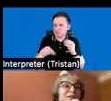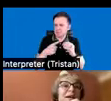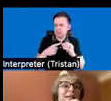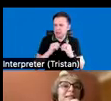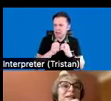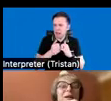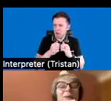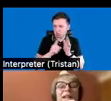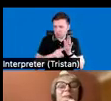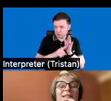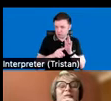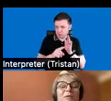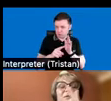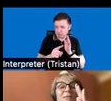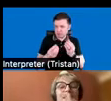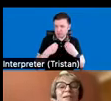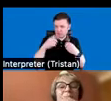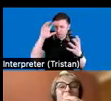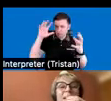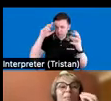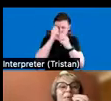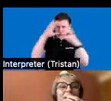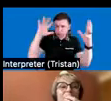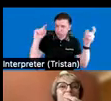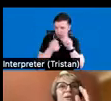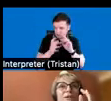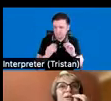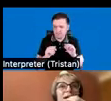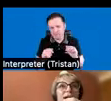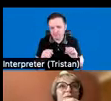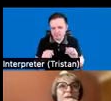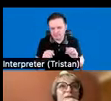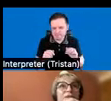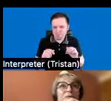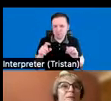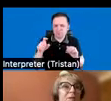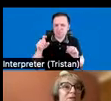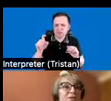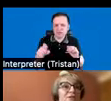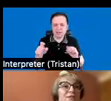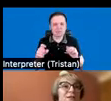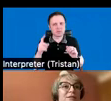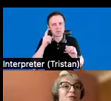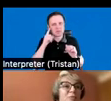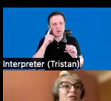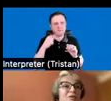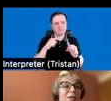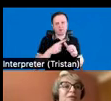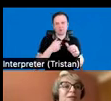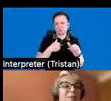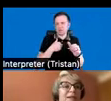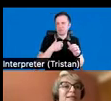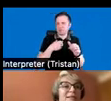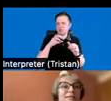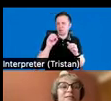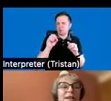research impacted me. Well, I must go even back earlier. I first was a practitioner as an occupational therapist.